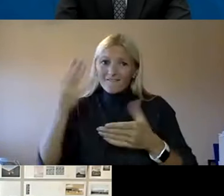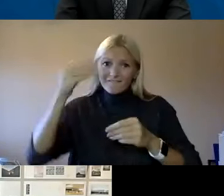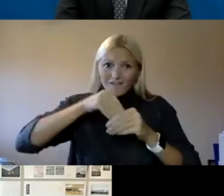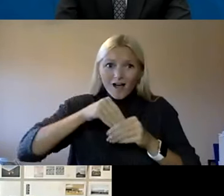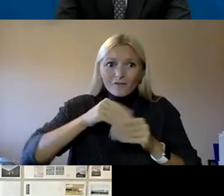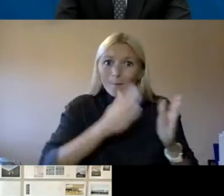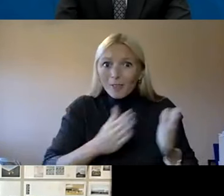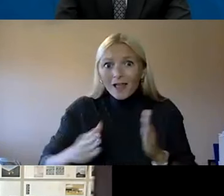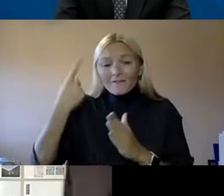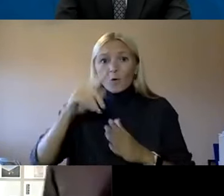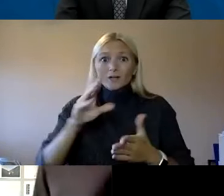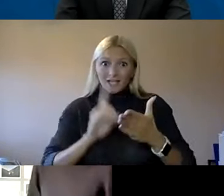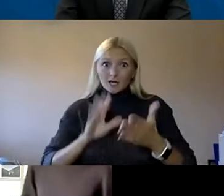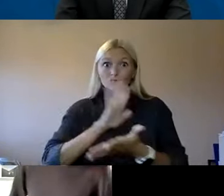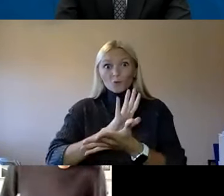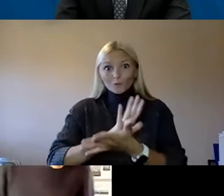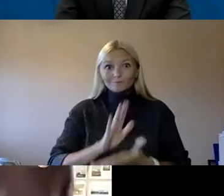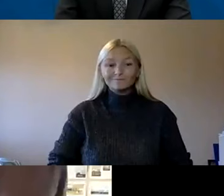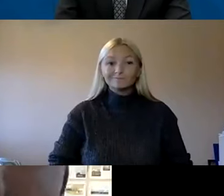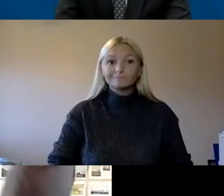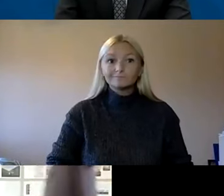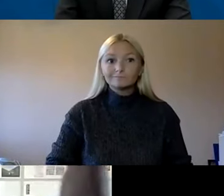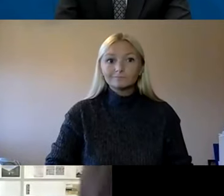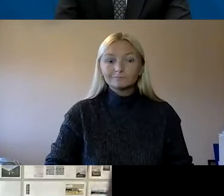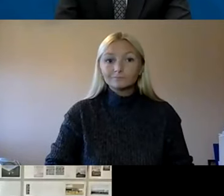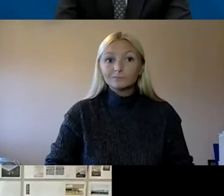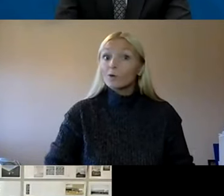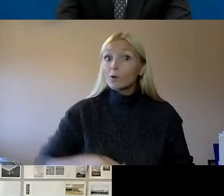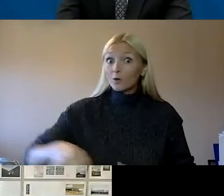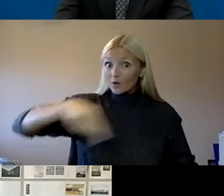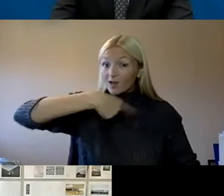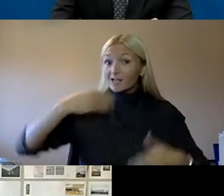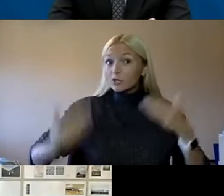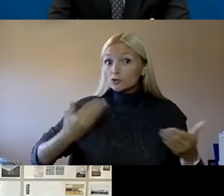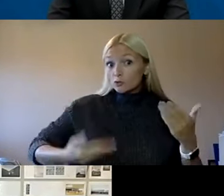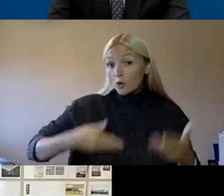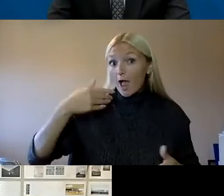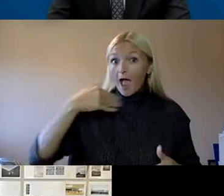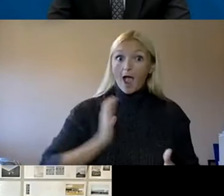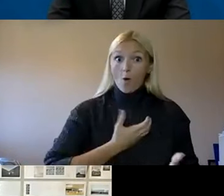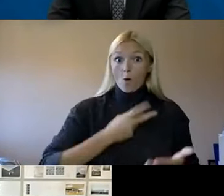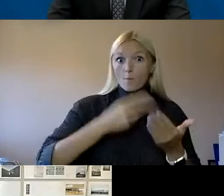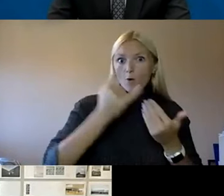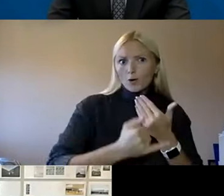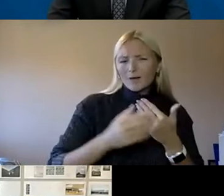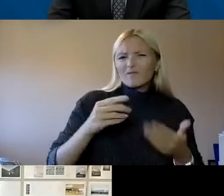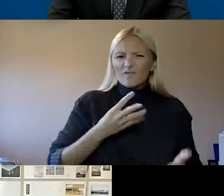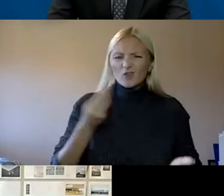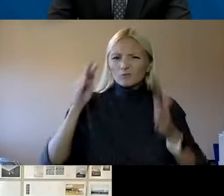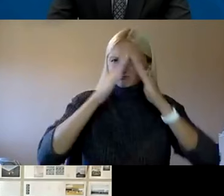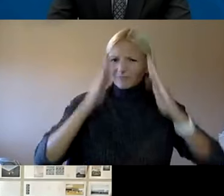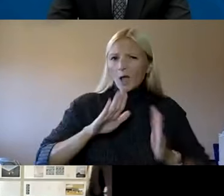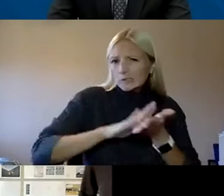planning and design of schools. Before we introduce you to the program, let me go through a few housekeeping